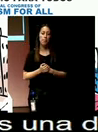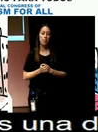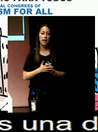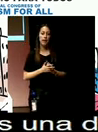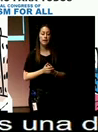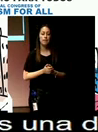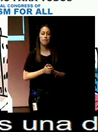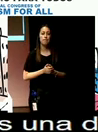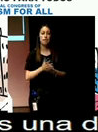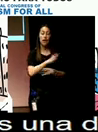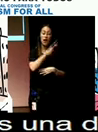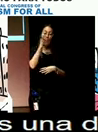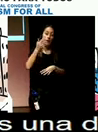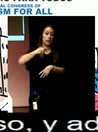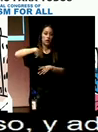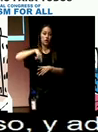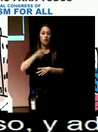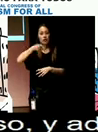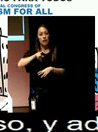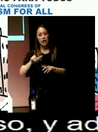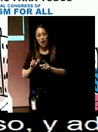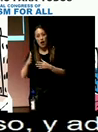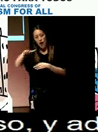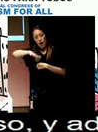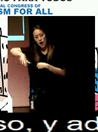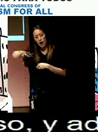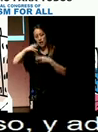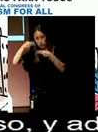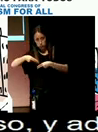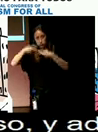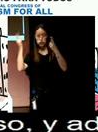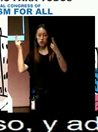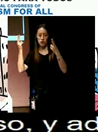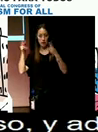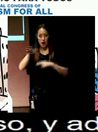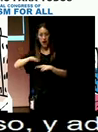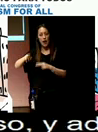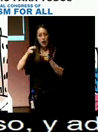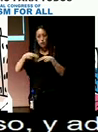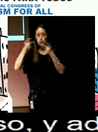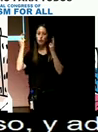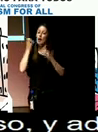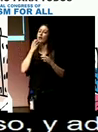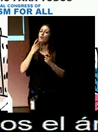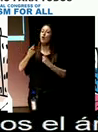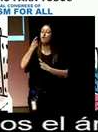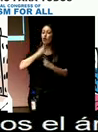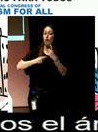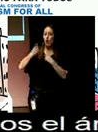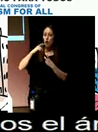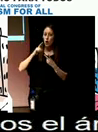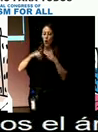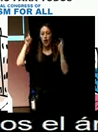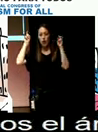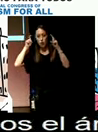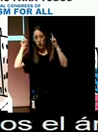you, we have two different areas. We have the public area, which is informative, educational, means good practices, such